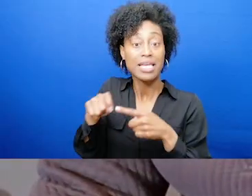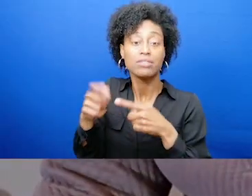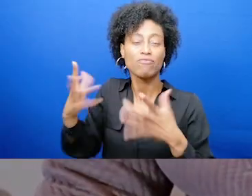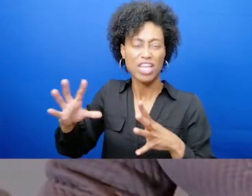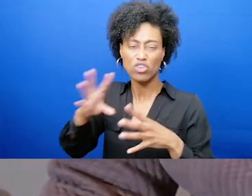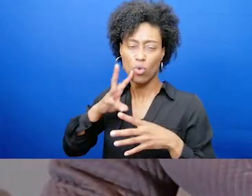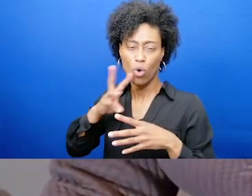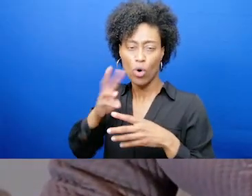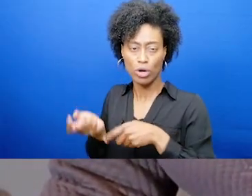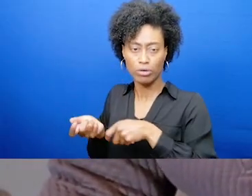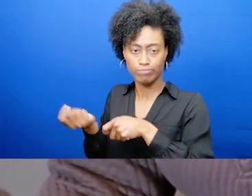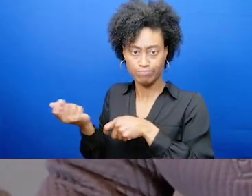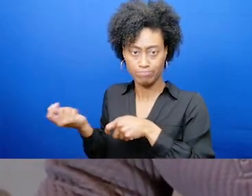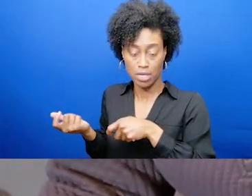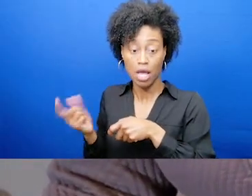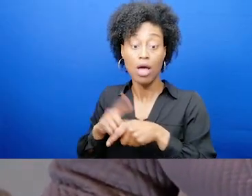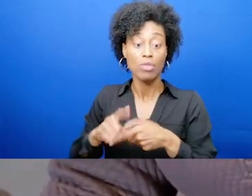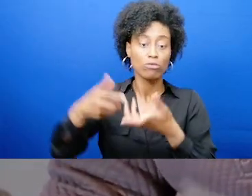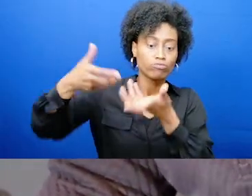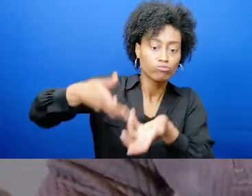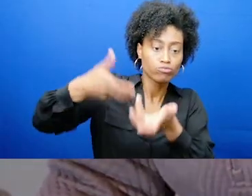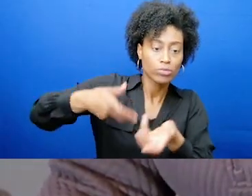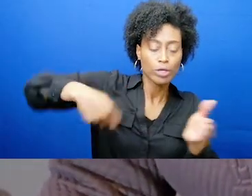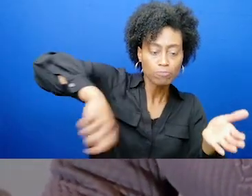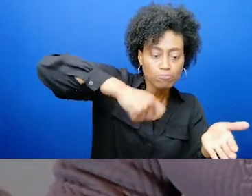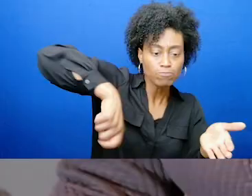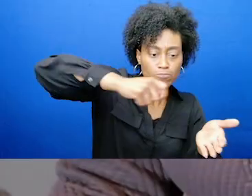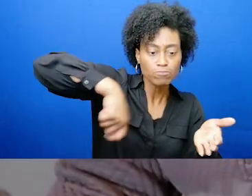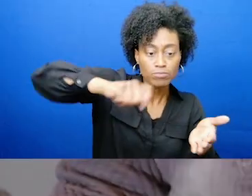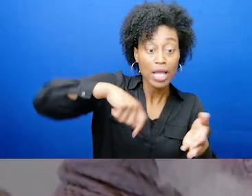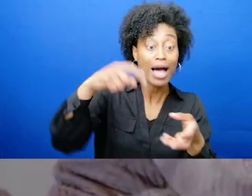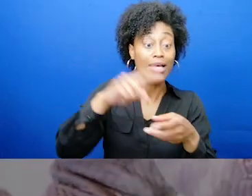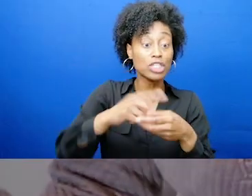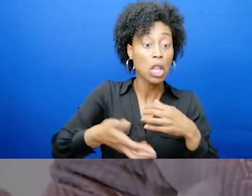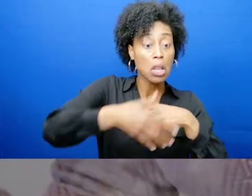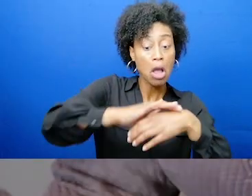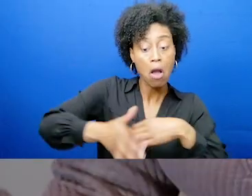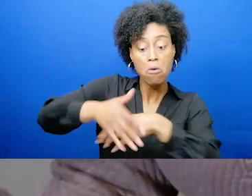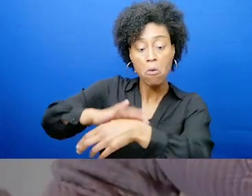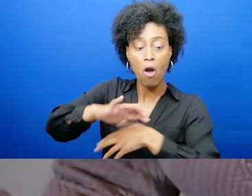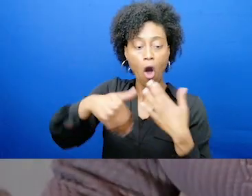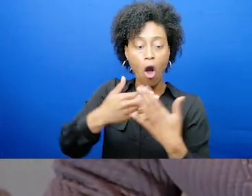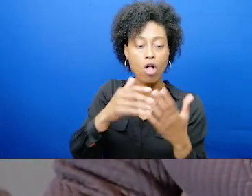Stir thoroughly into the stew until they are evenly coated with sauce.